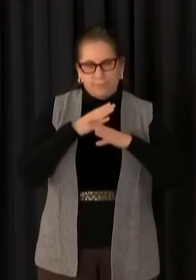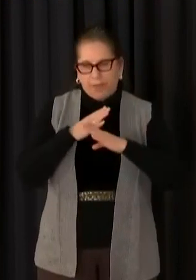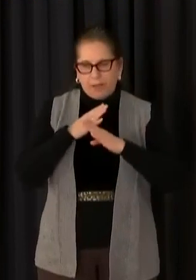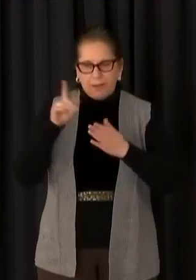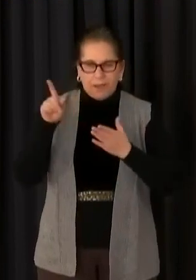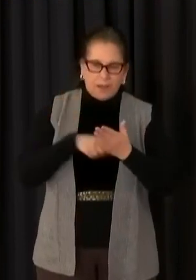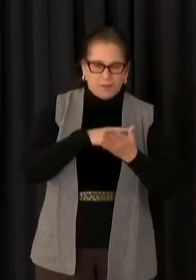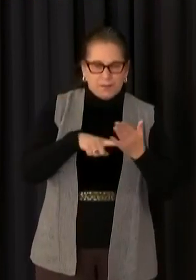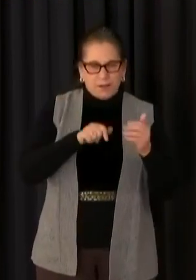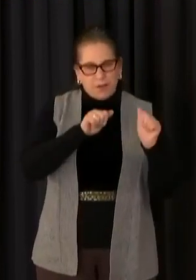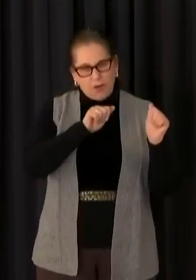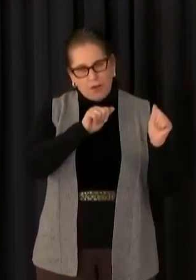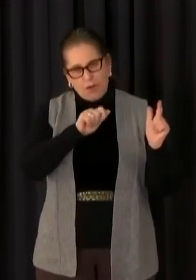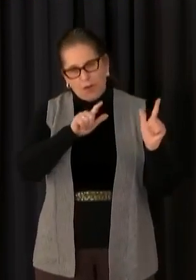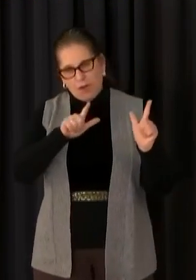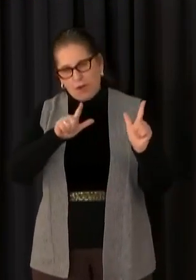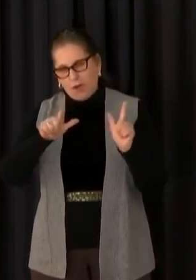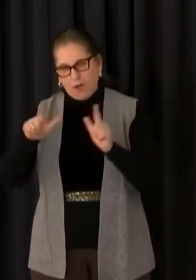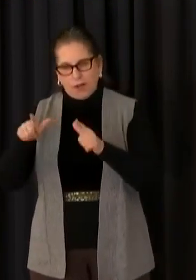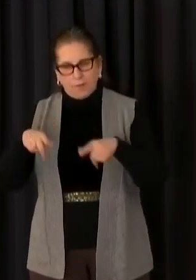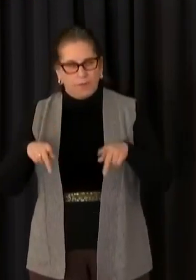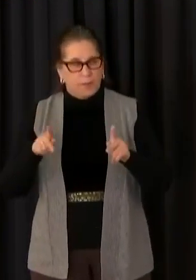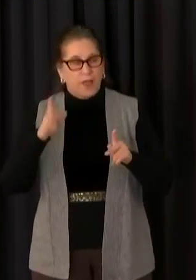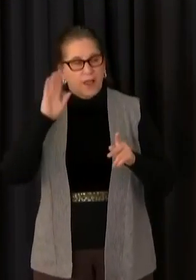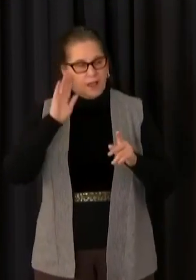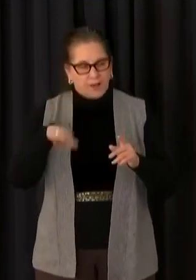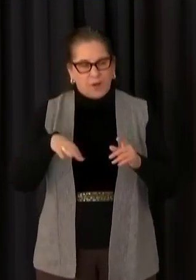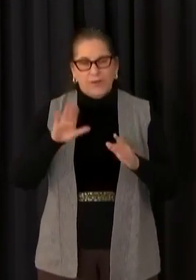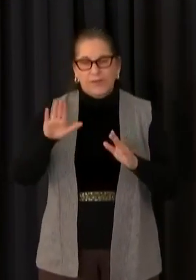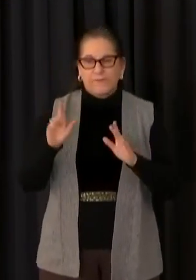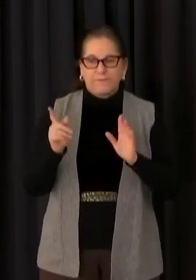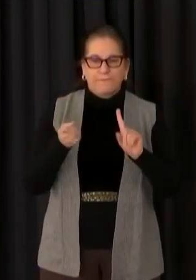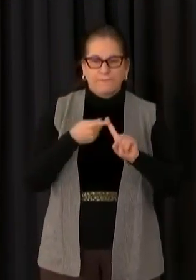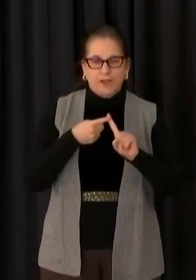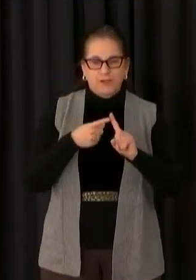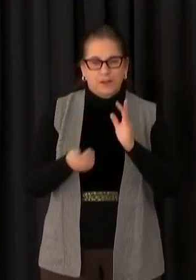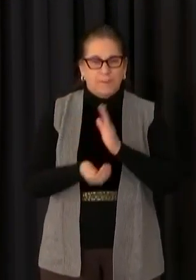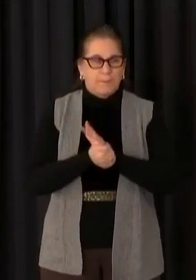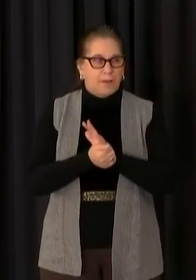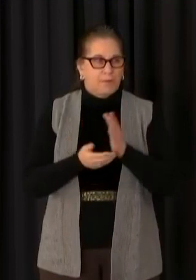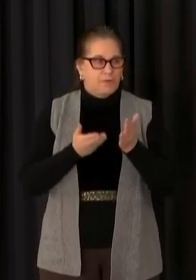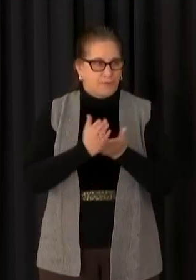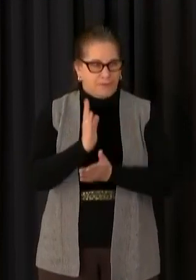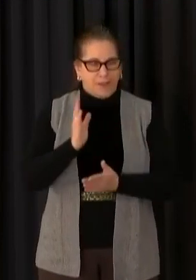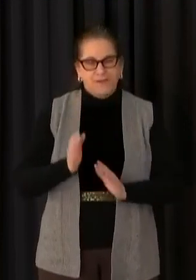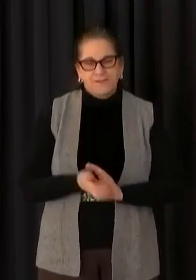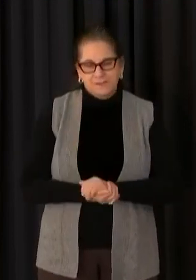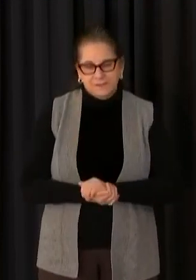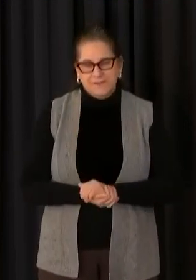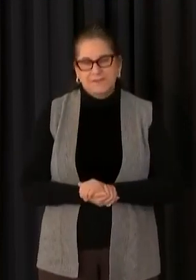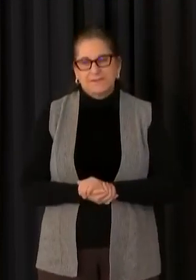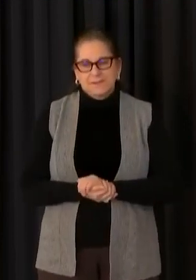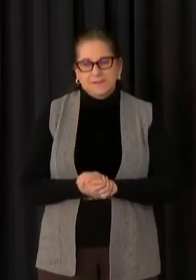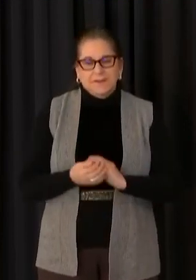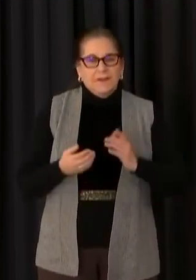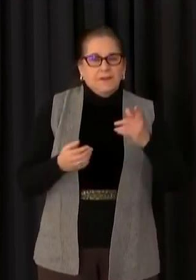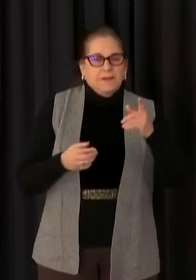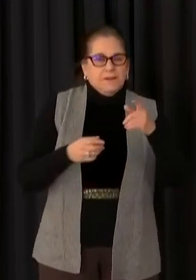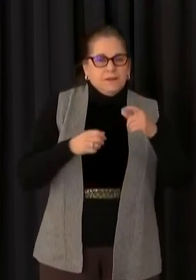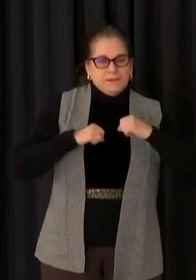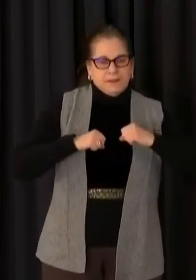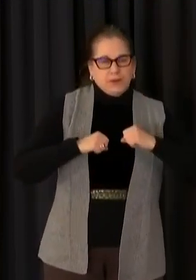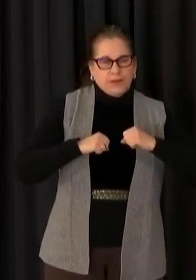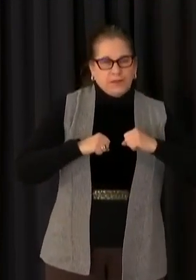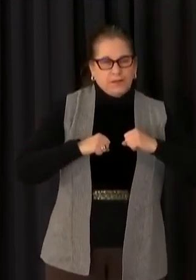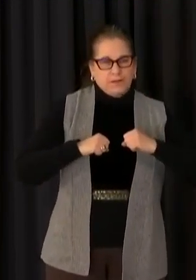as you know, we have dealt with this question throughout our response to the pandemic.